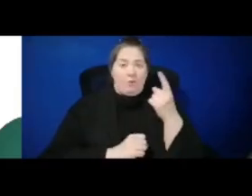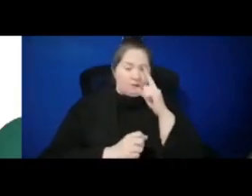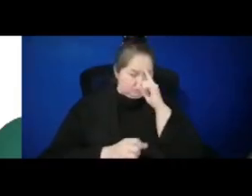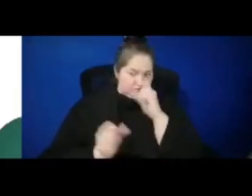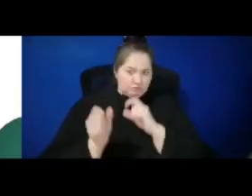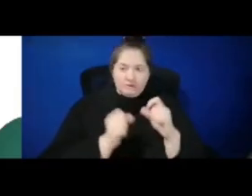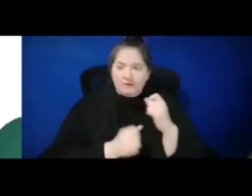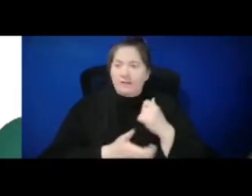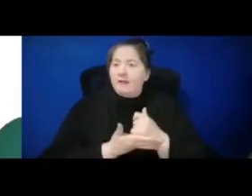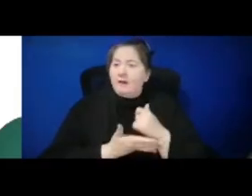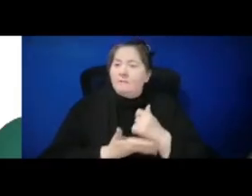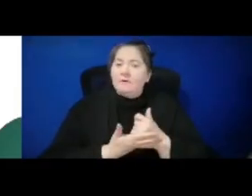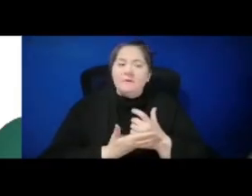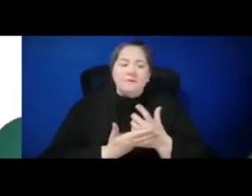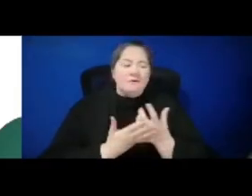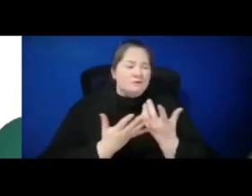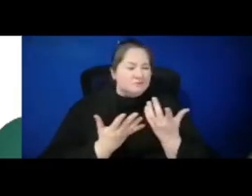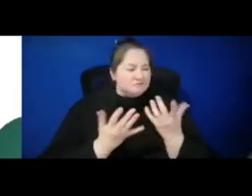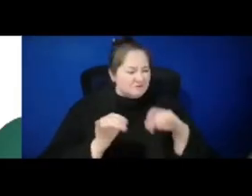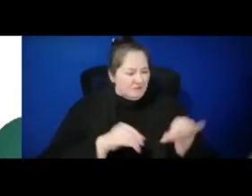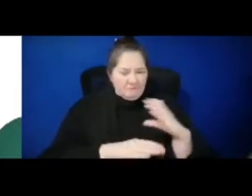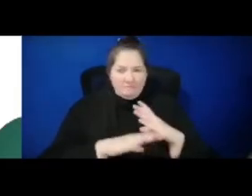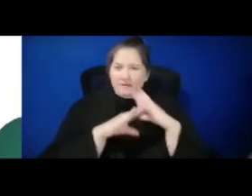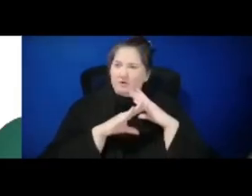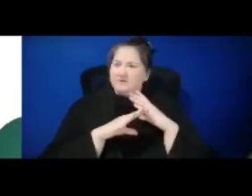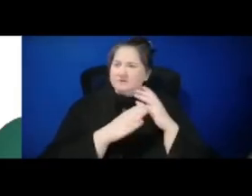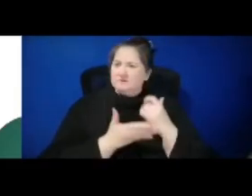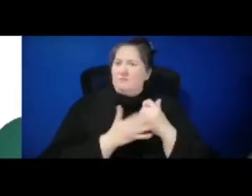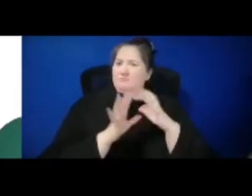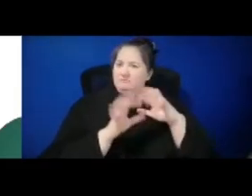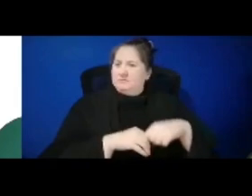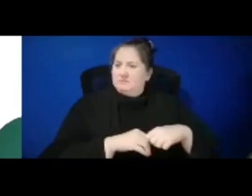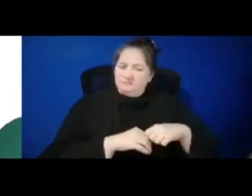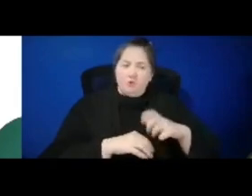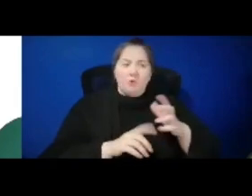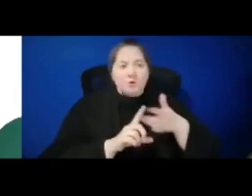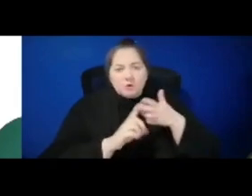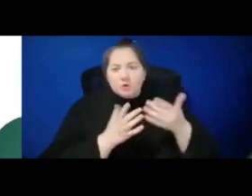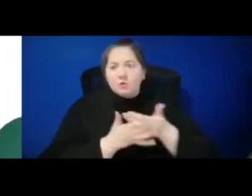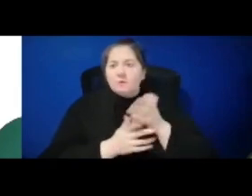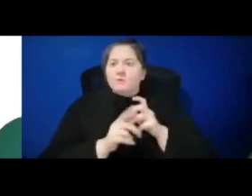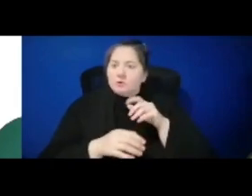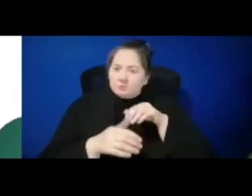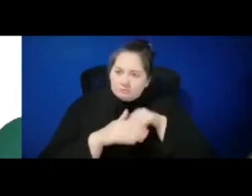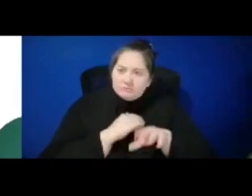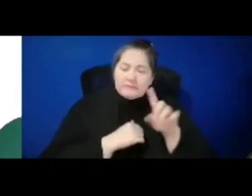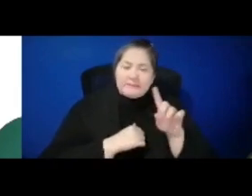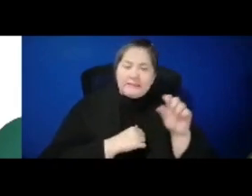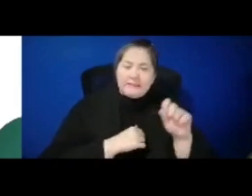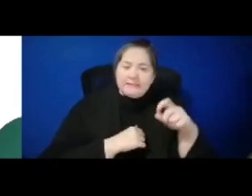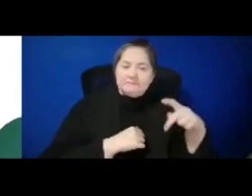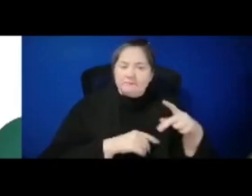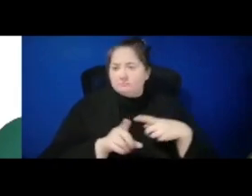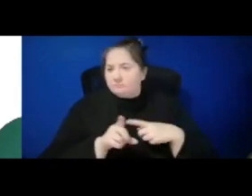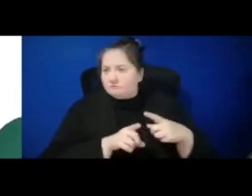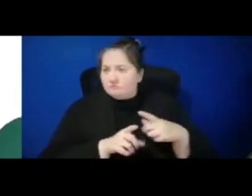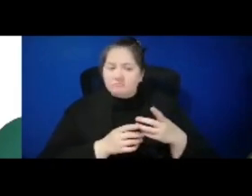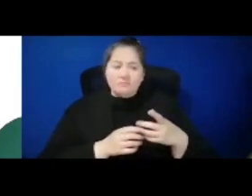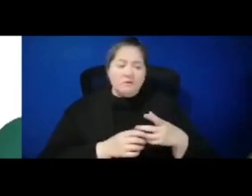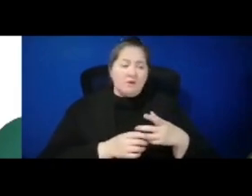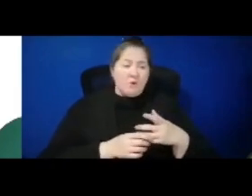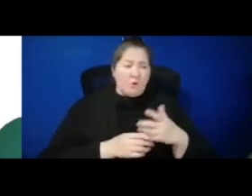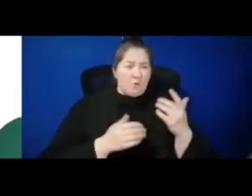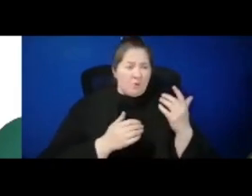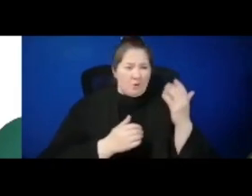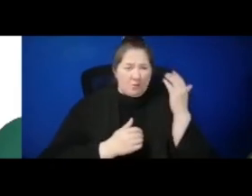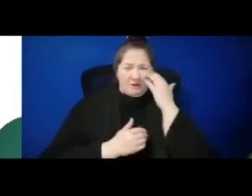to combat some of those common barriers that we hear, to recruiting new folks to enter the DSP profession. Limited awareness of